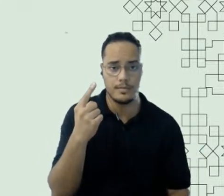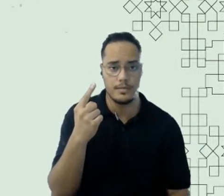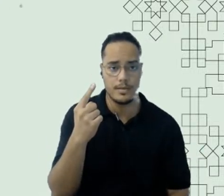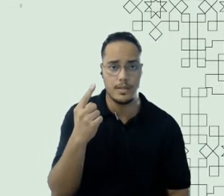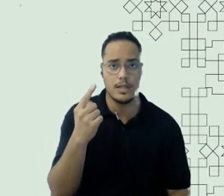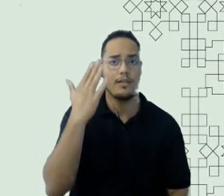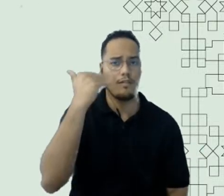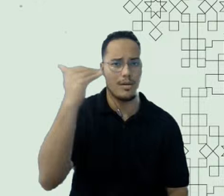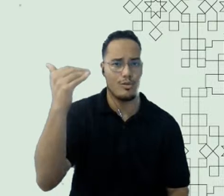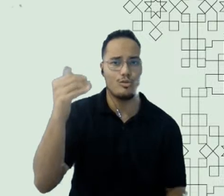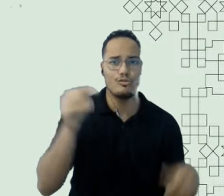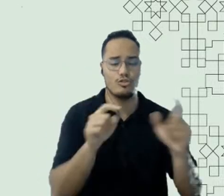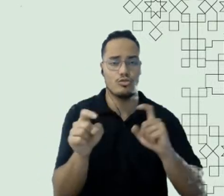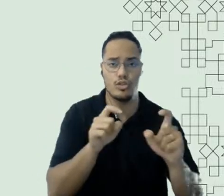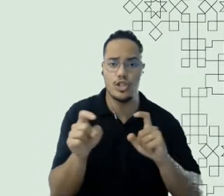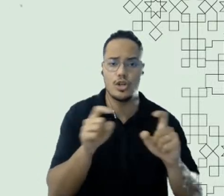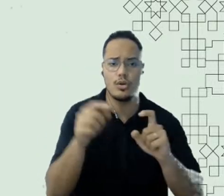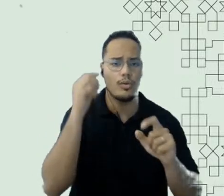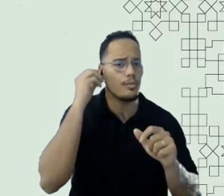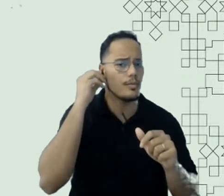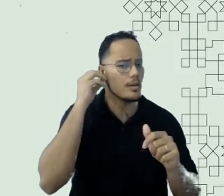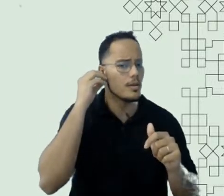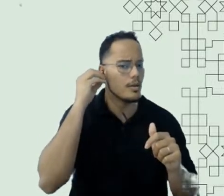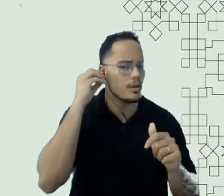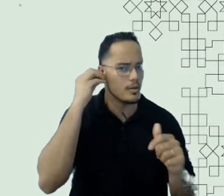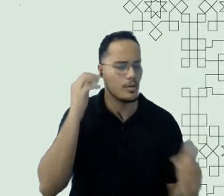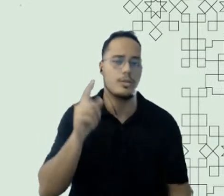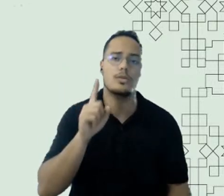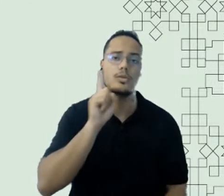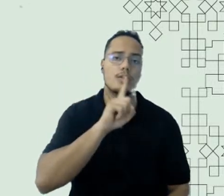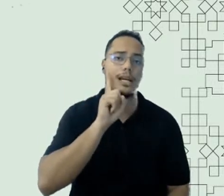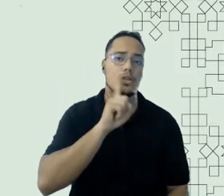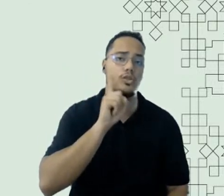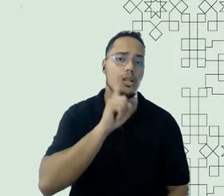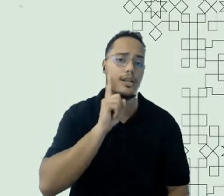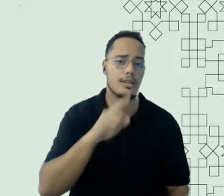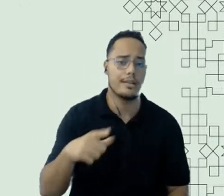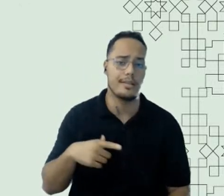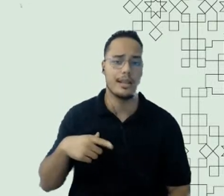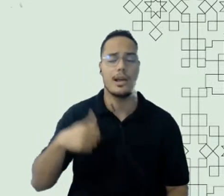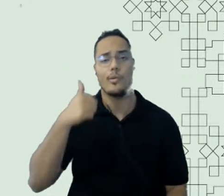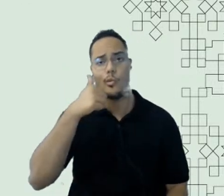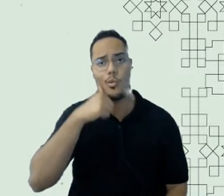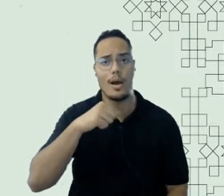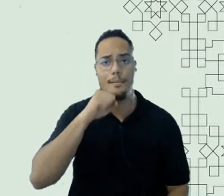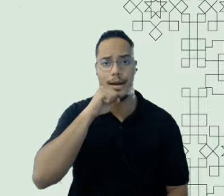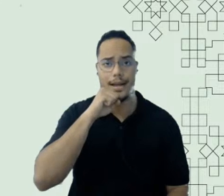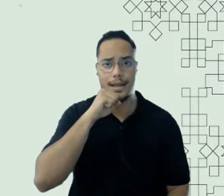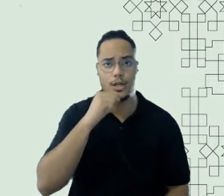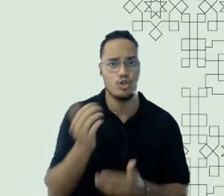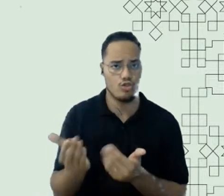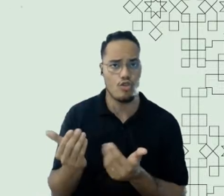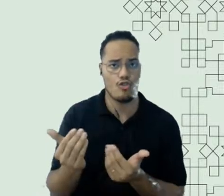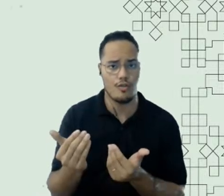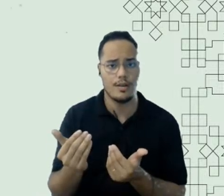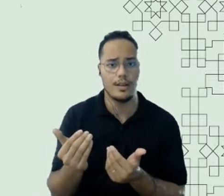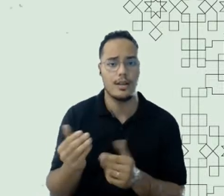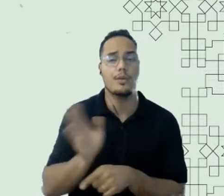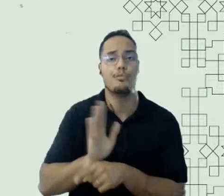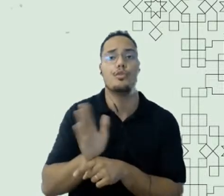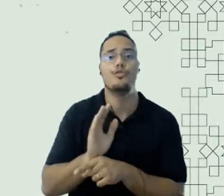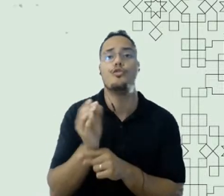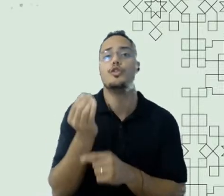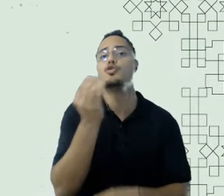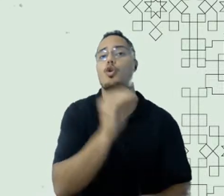had a young mom that put a video on YouTube of her baby that